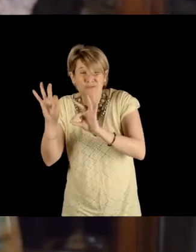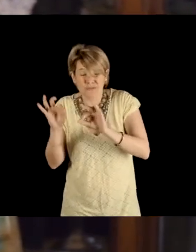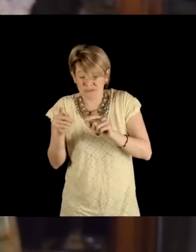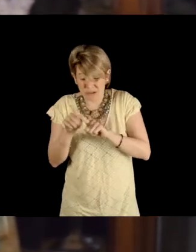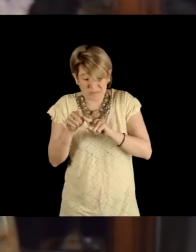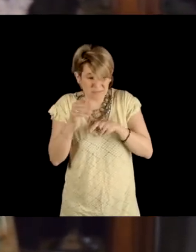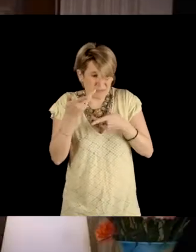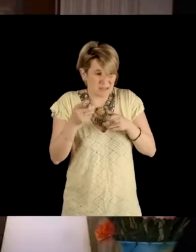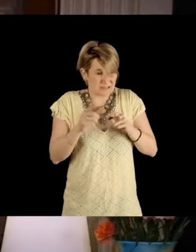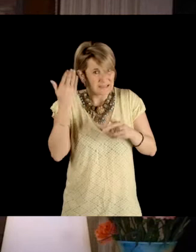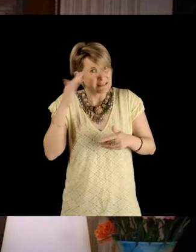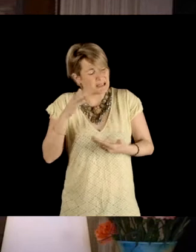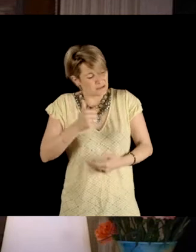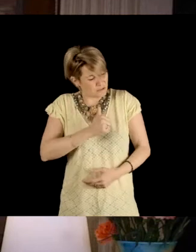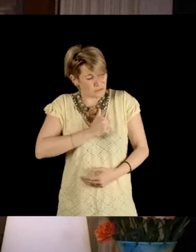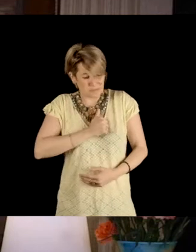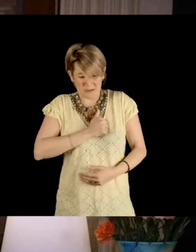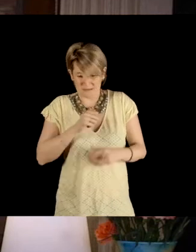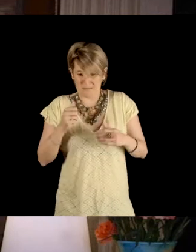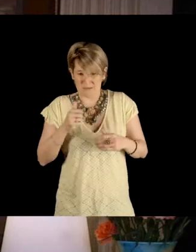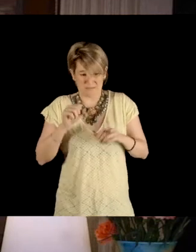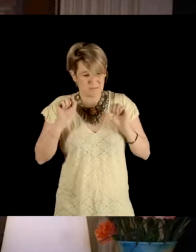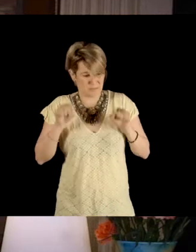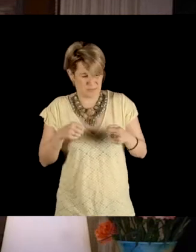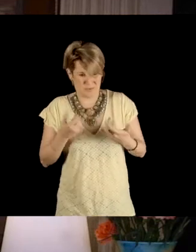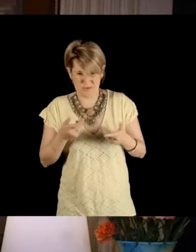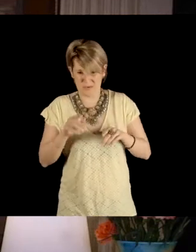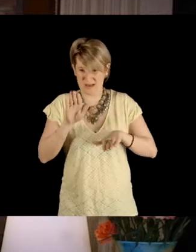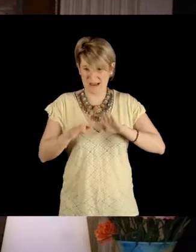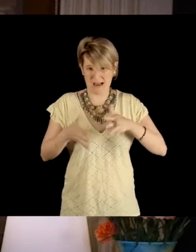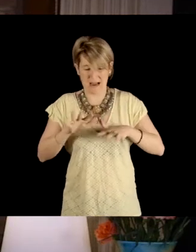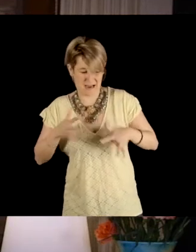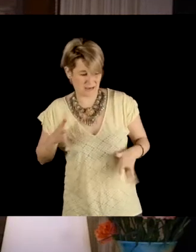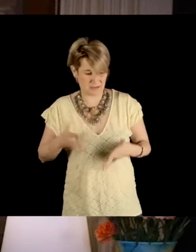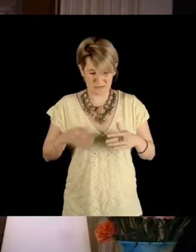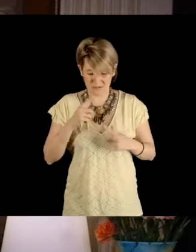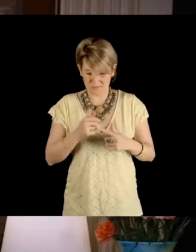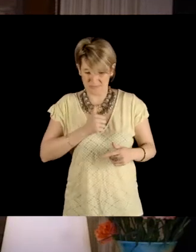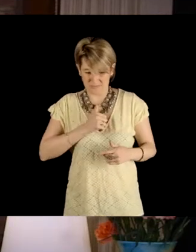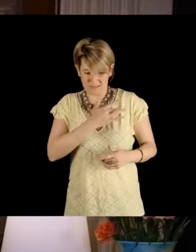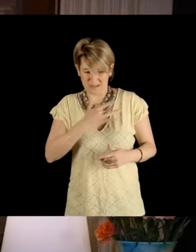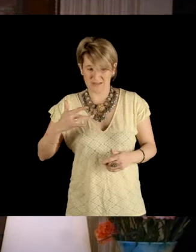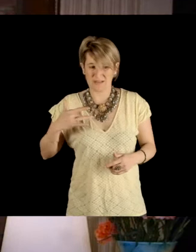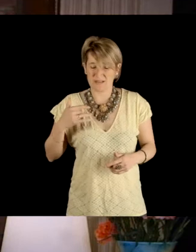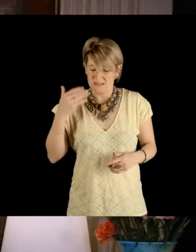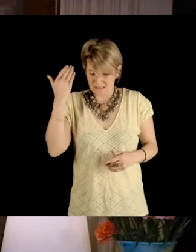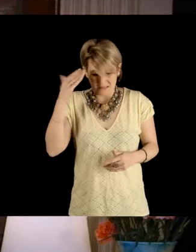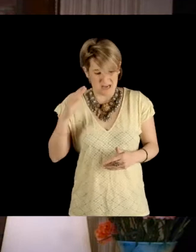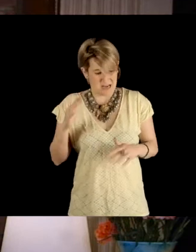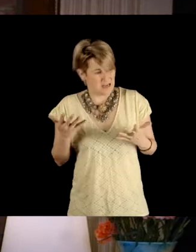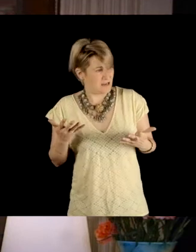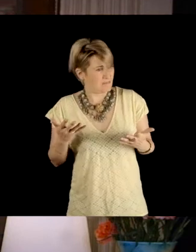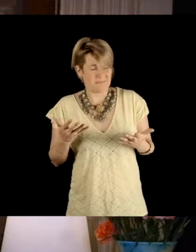Thus, we are also able to make use of the idle, unproductive hours of sleep. Sleep, no doubt, gives us rest. It helps